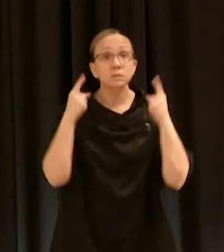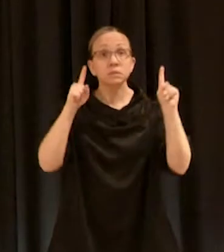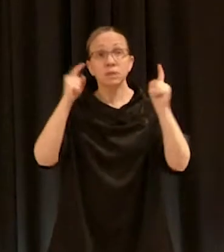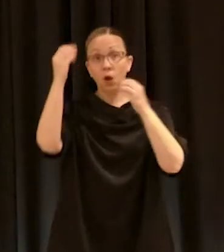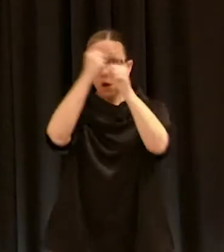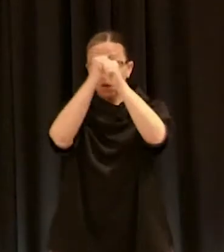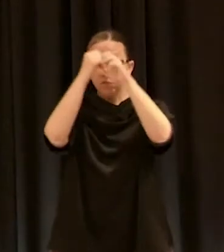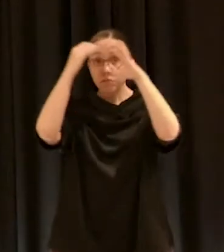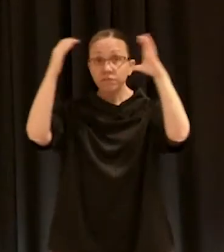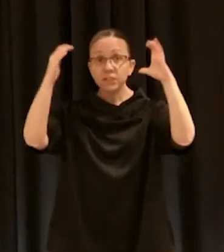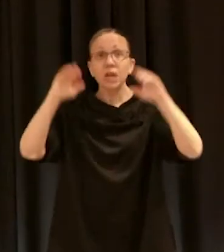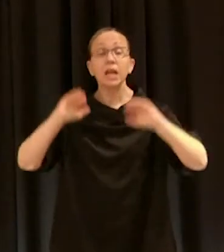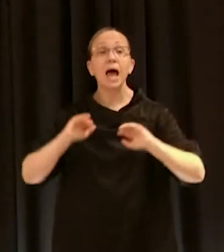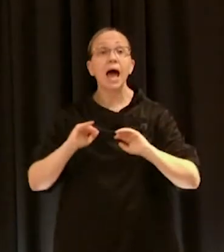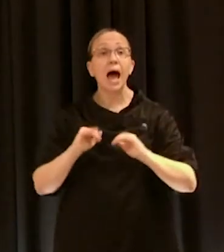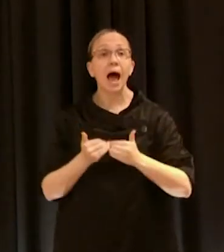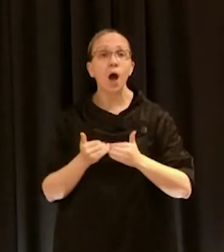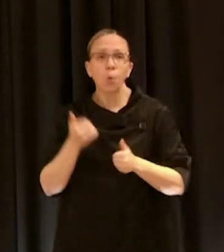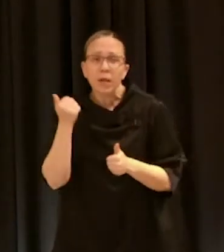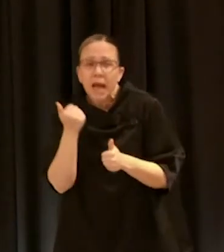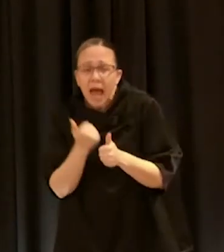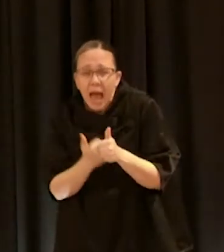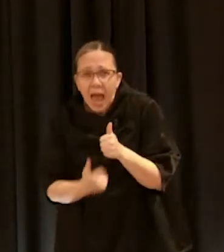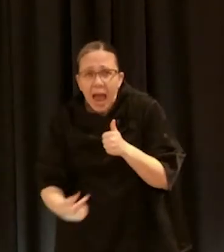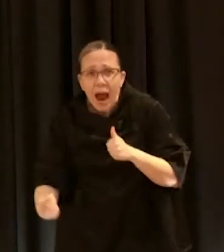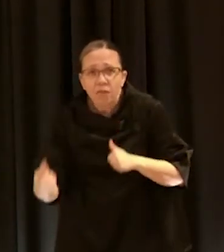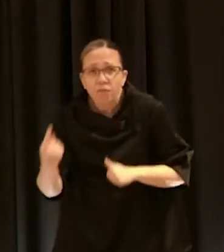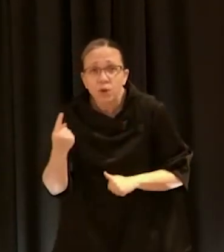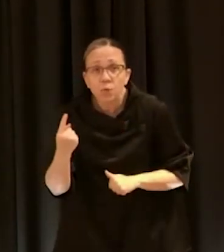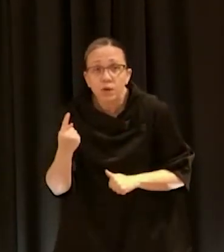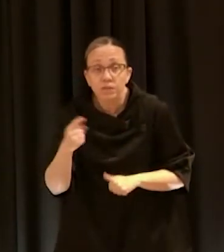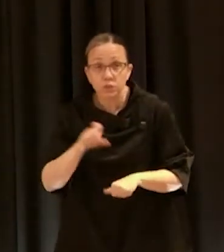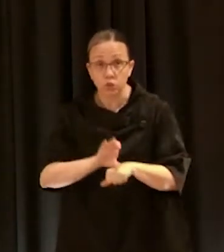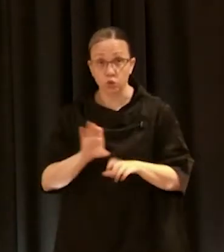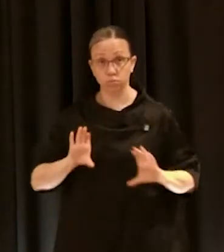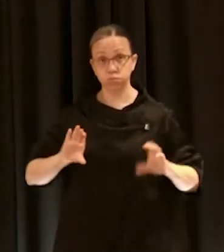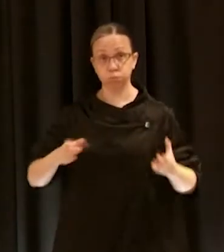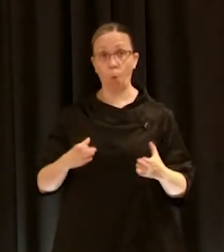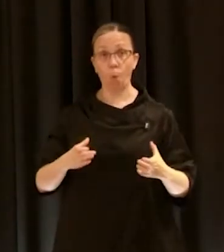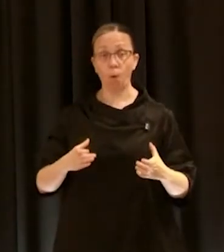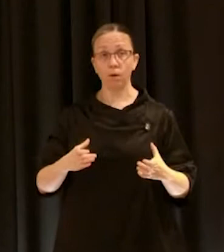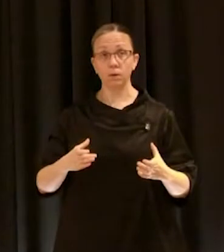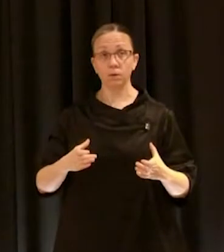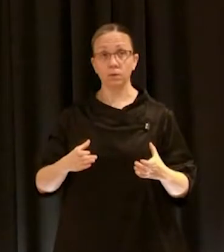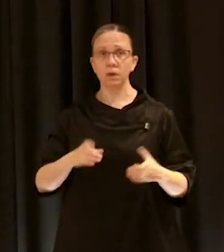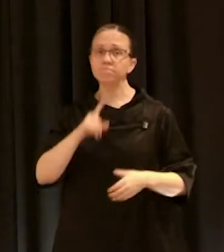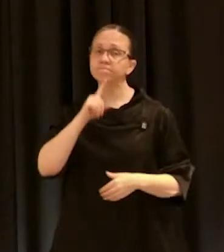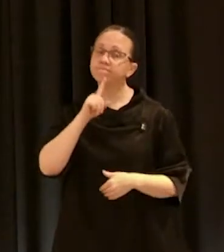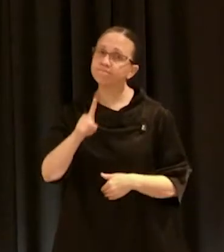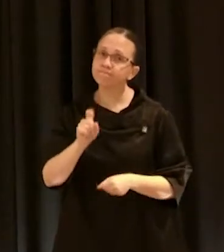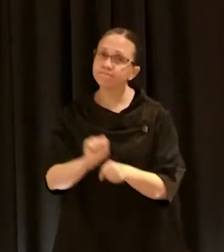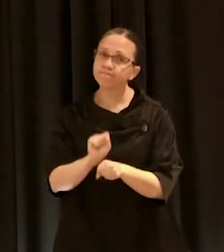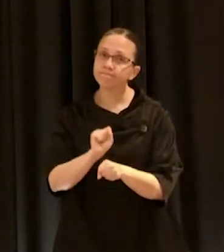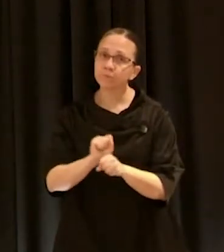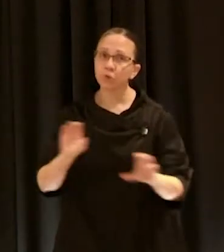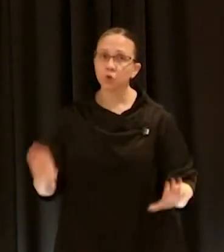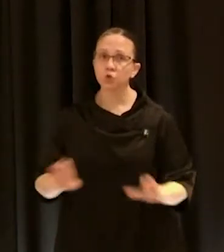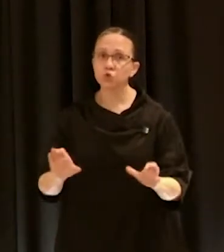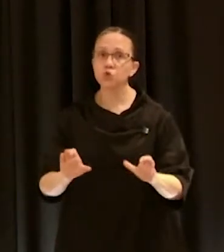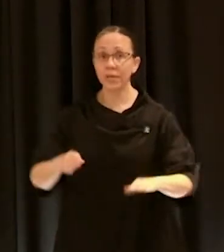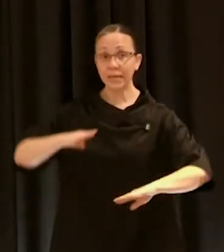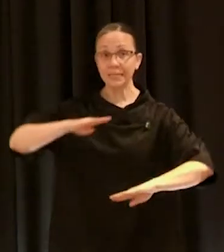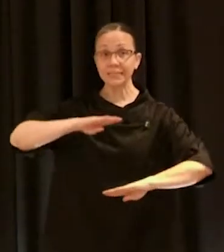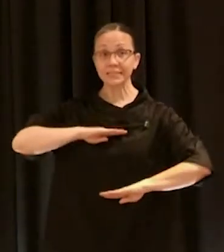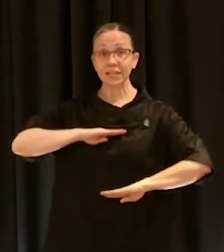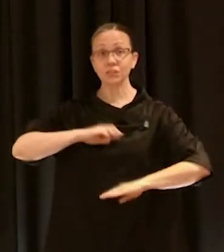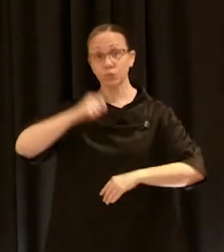our vision when each and every one of us, as a body, we're truly doing and